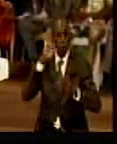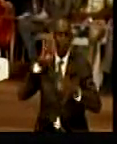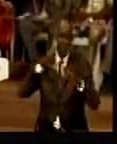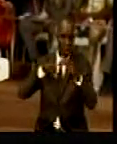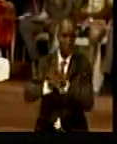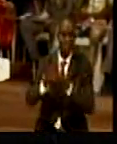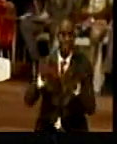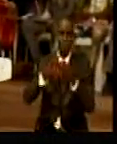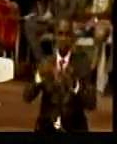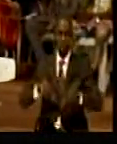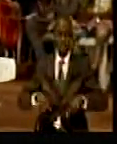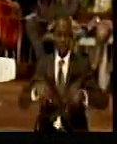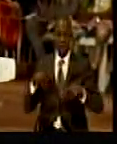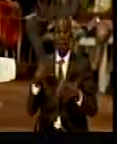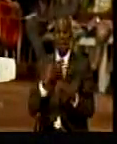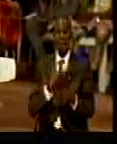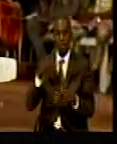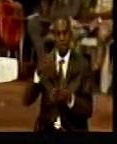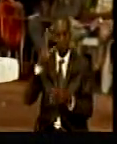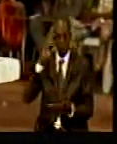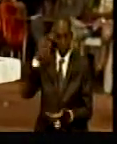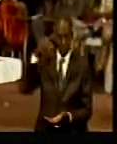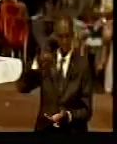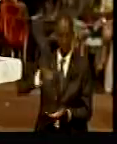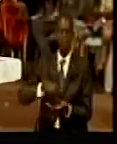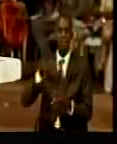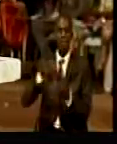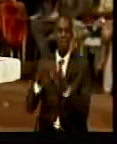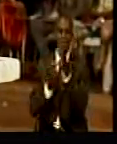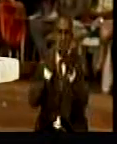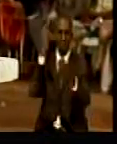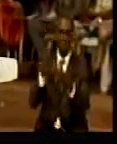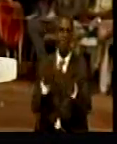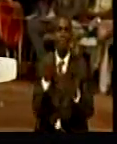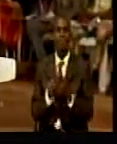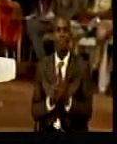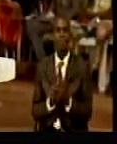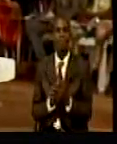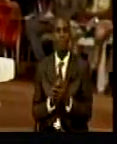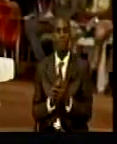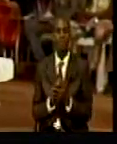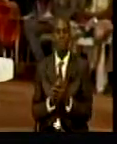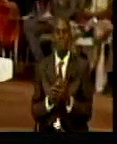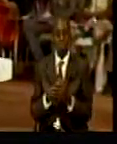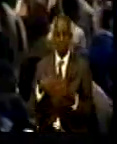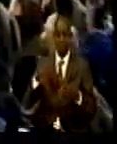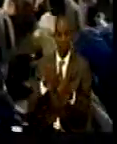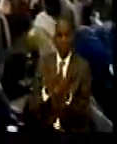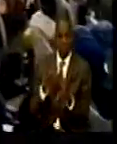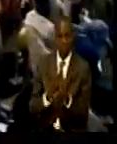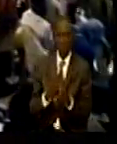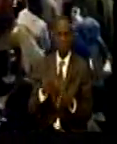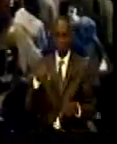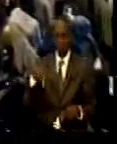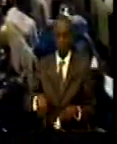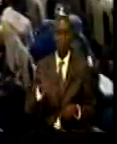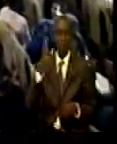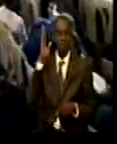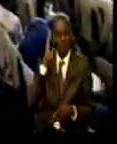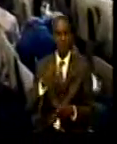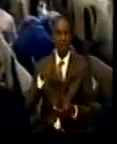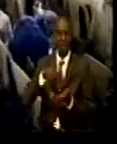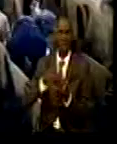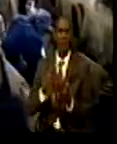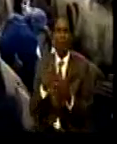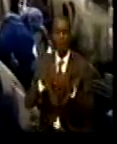physically, stand up, you will stand up. Limb legs will stand up. Broken bones will be